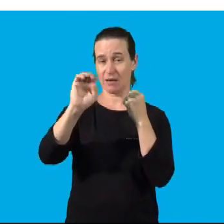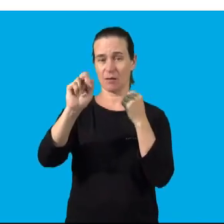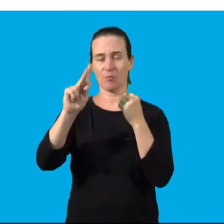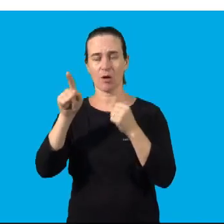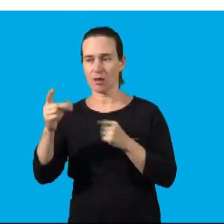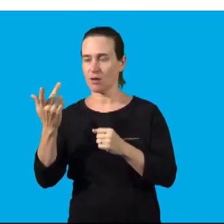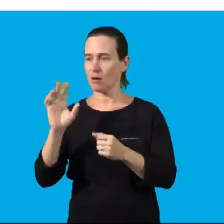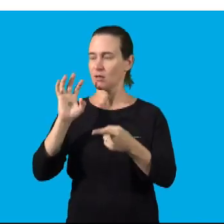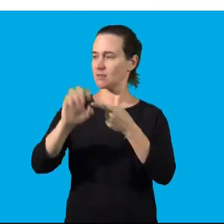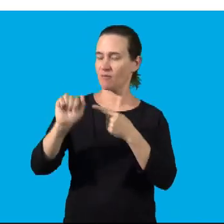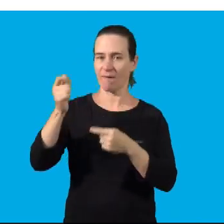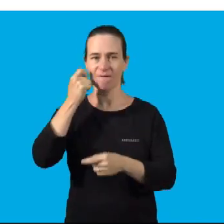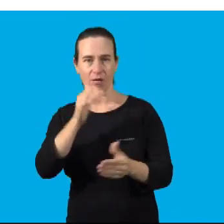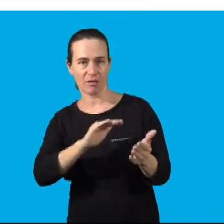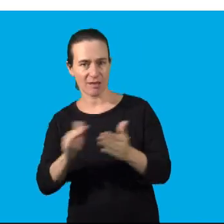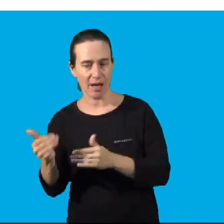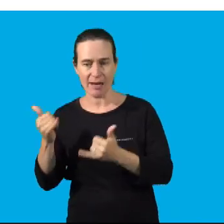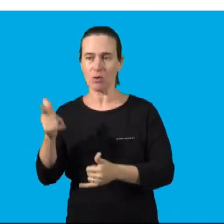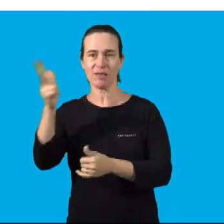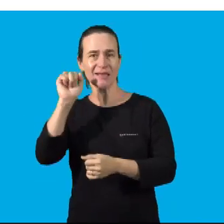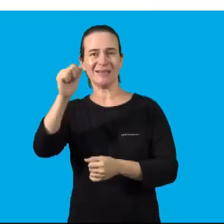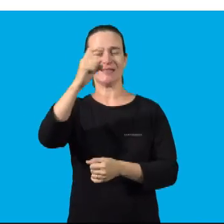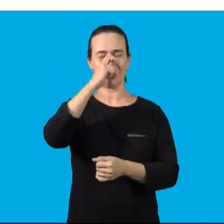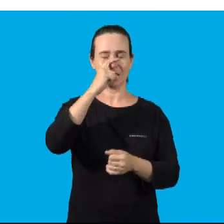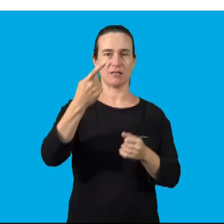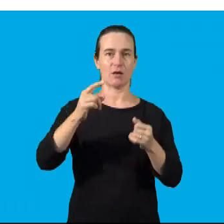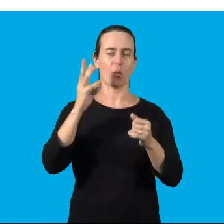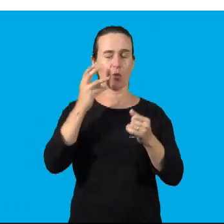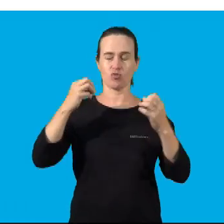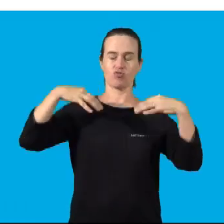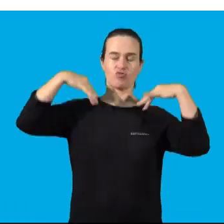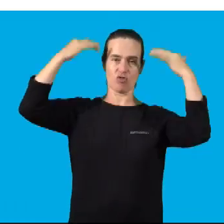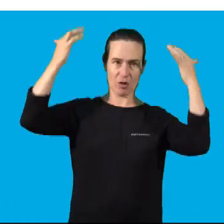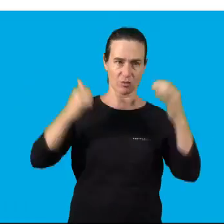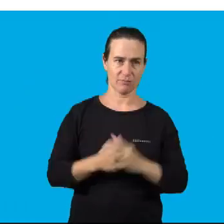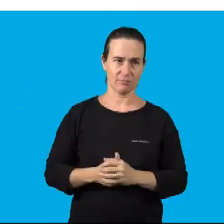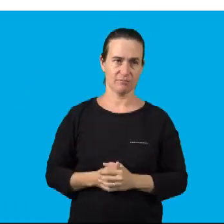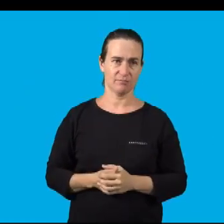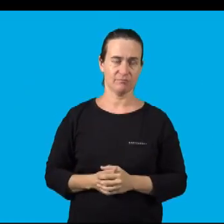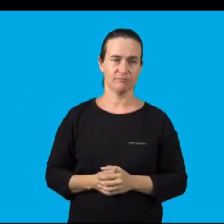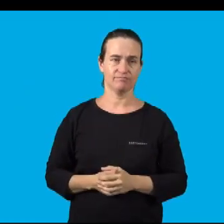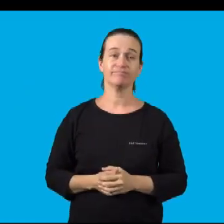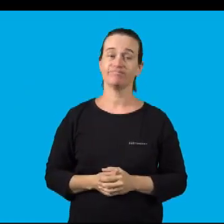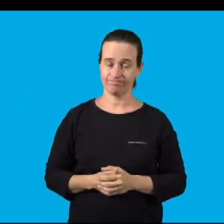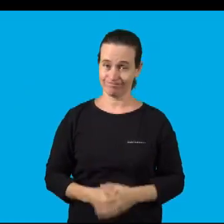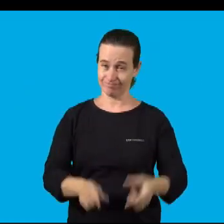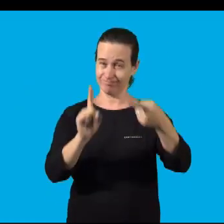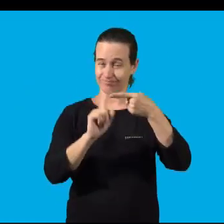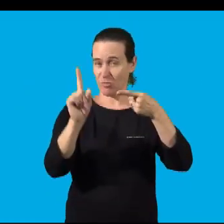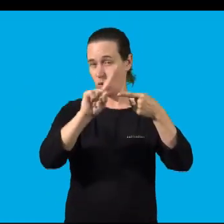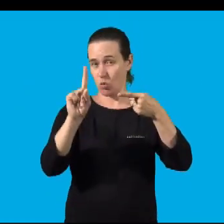his father has passed, and now he also hears that his sister has drowned.